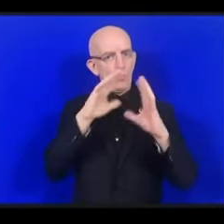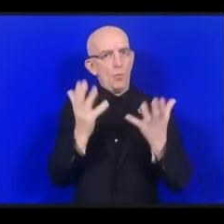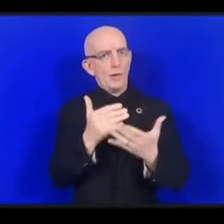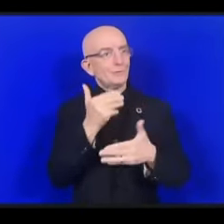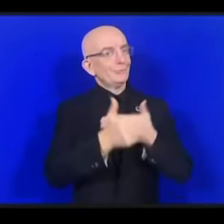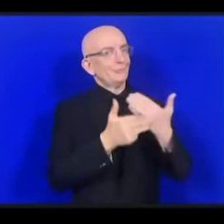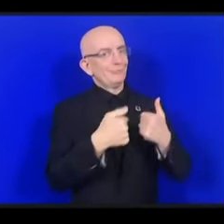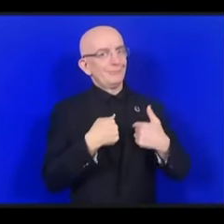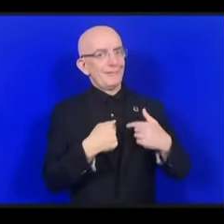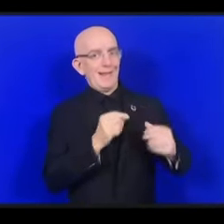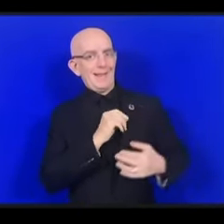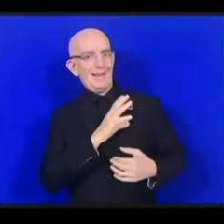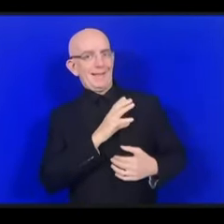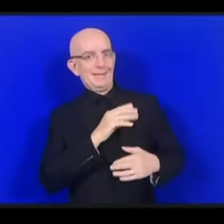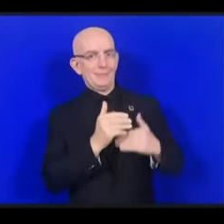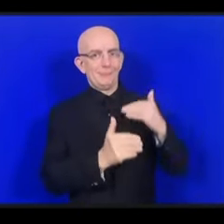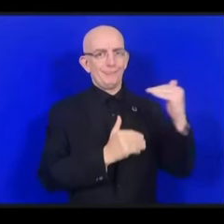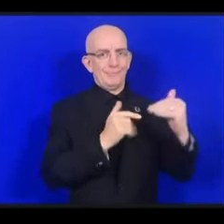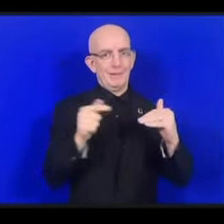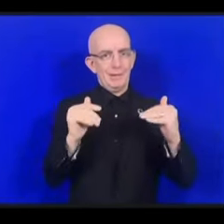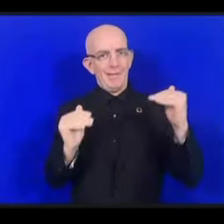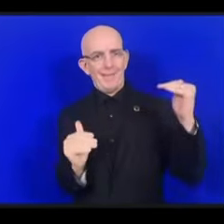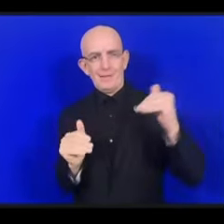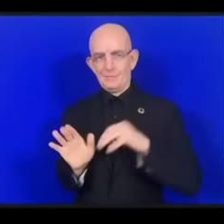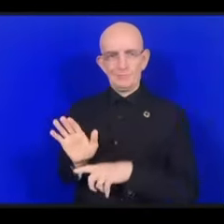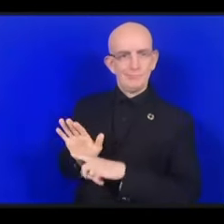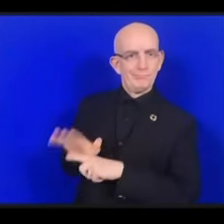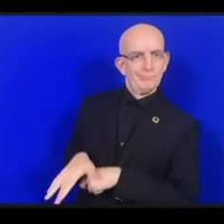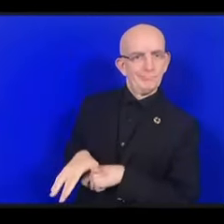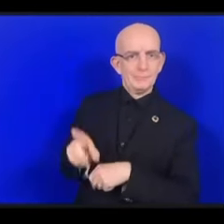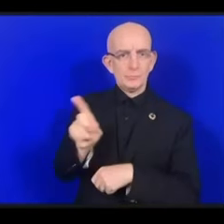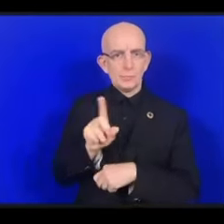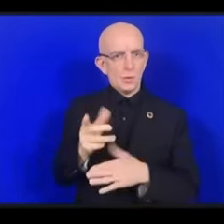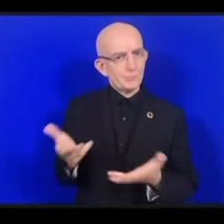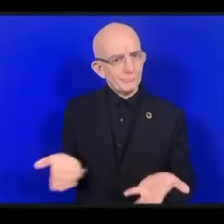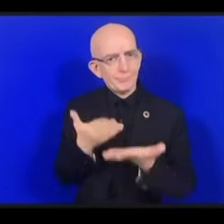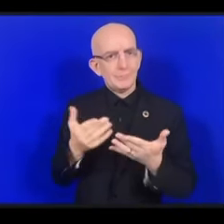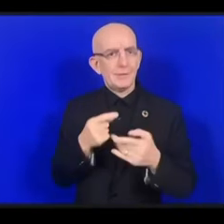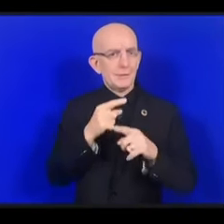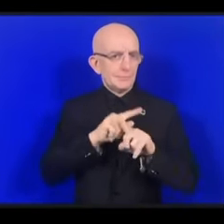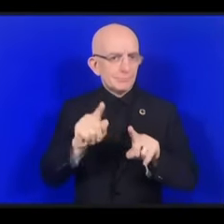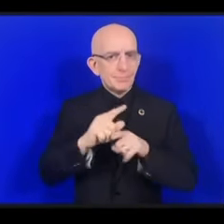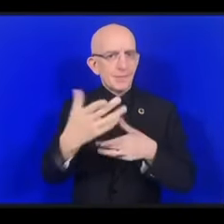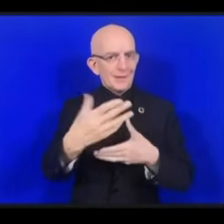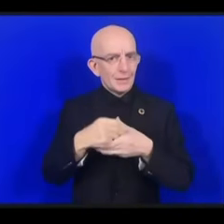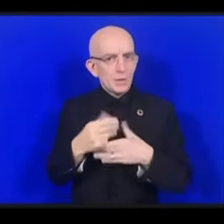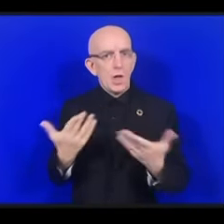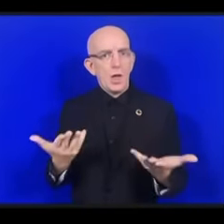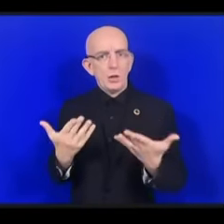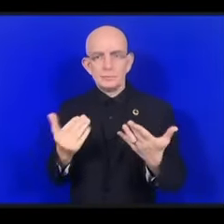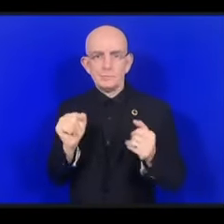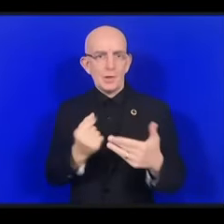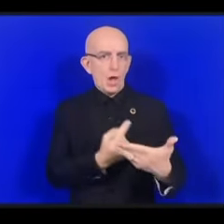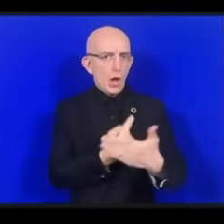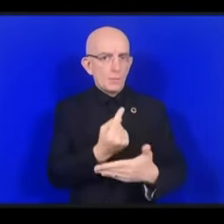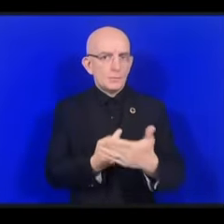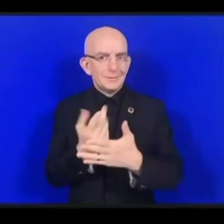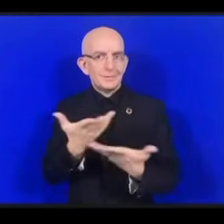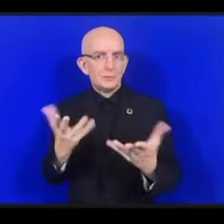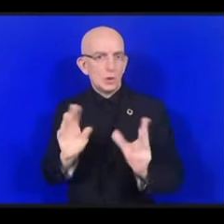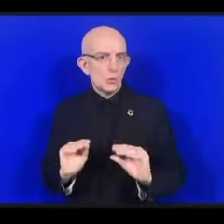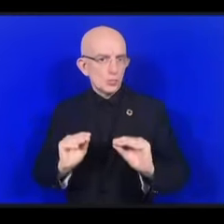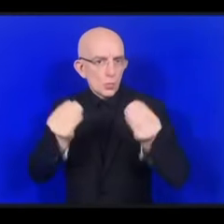women involvement and gender mainstreaming in the work that we do, and further collaborate with the Inter-Parliamentary Union